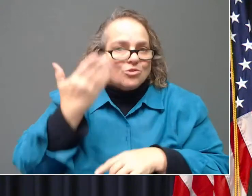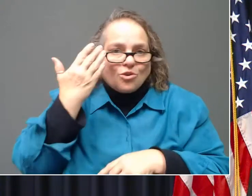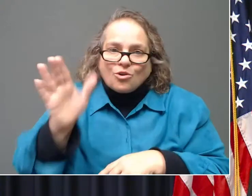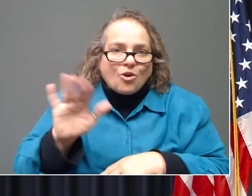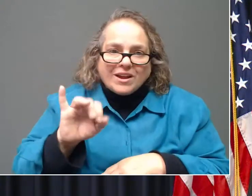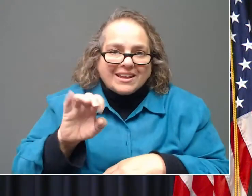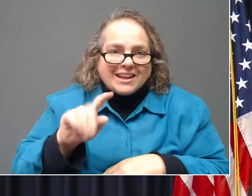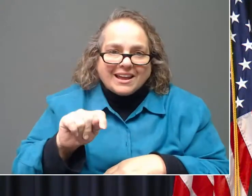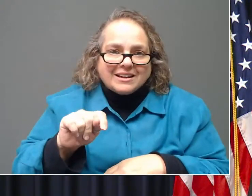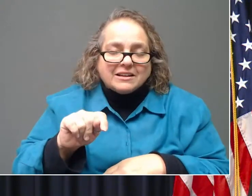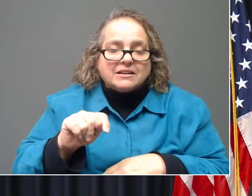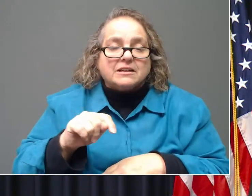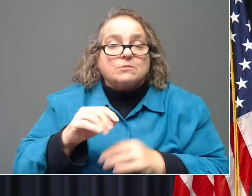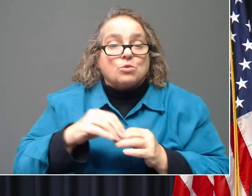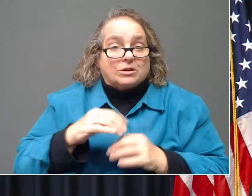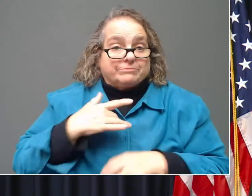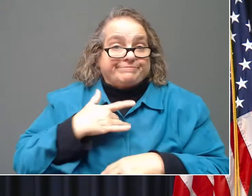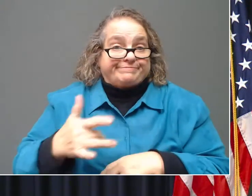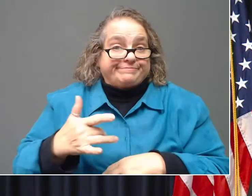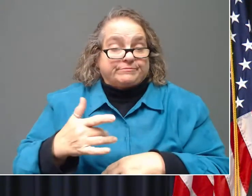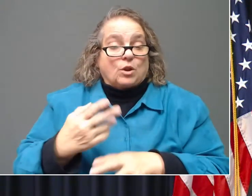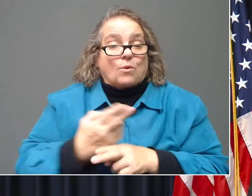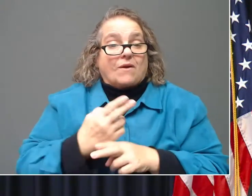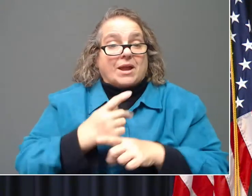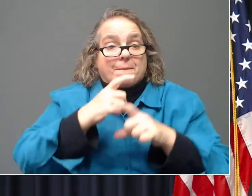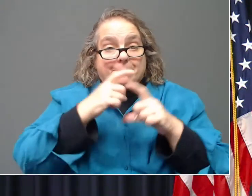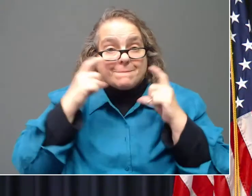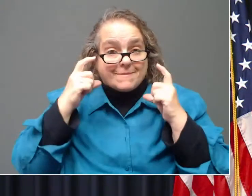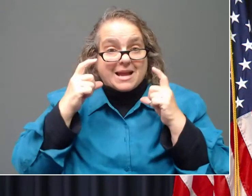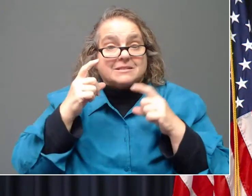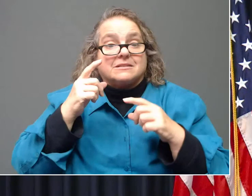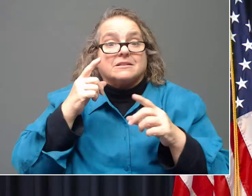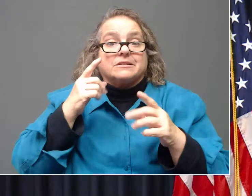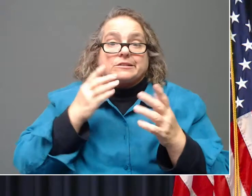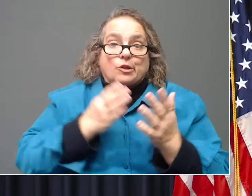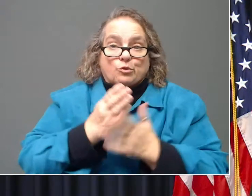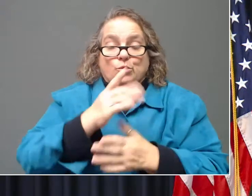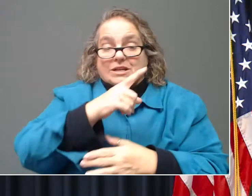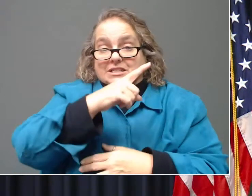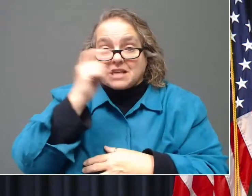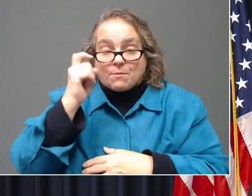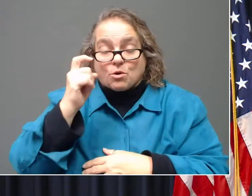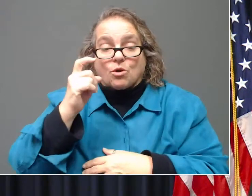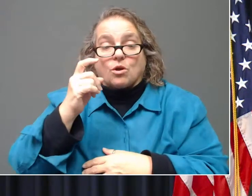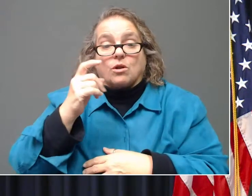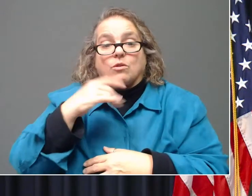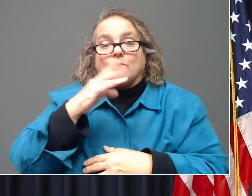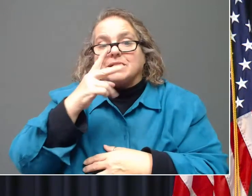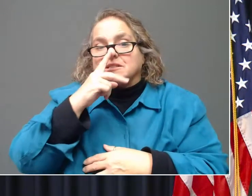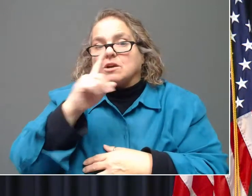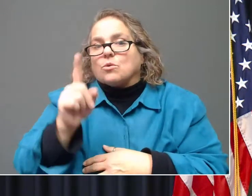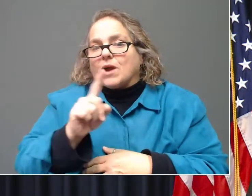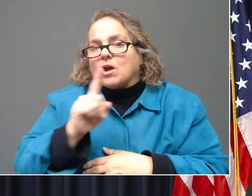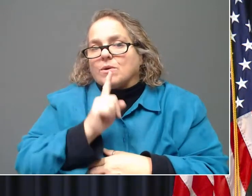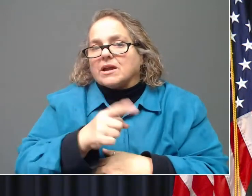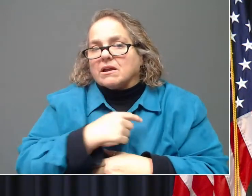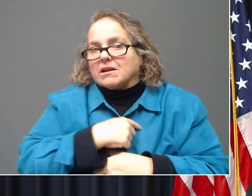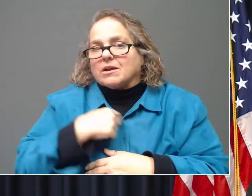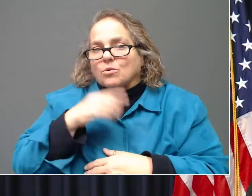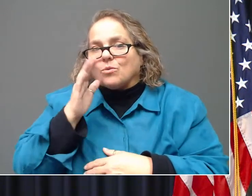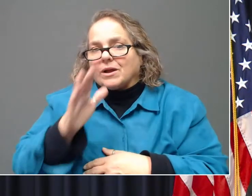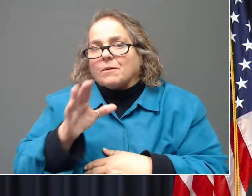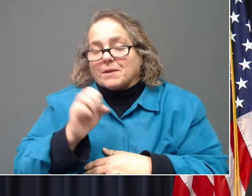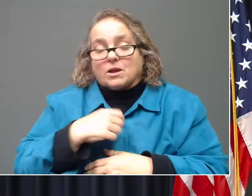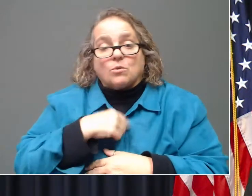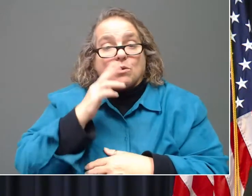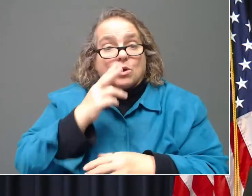likely into the summer, and we'll see where we are on vaccinations from them. Wearing a mask is what we're going to be doing until either